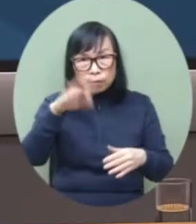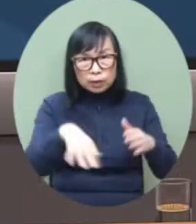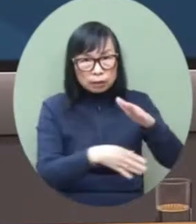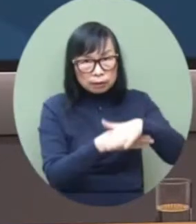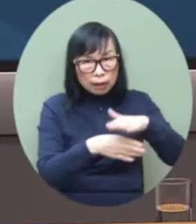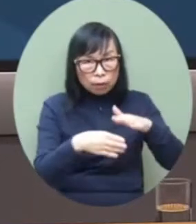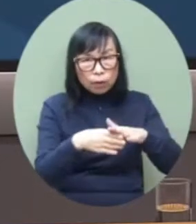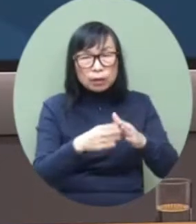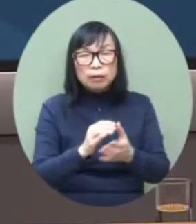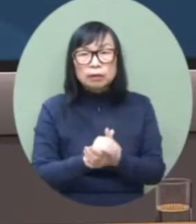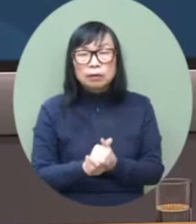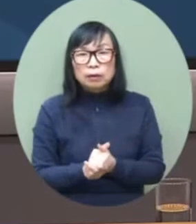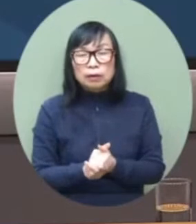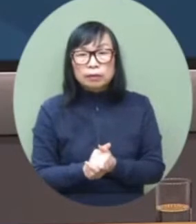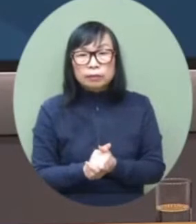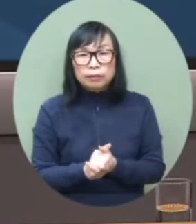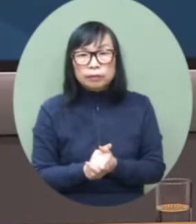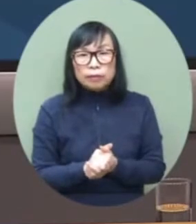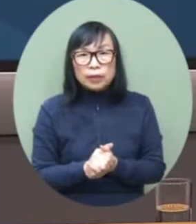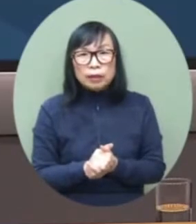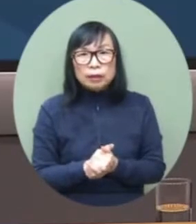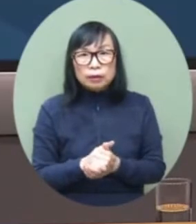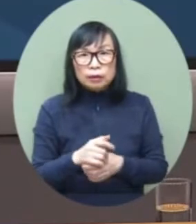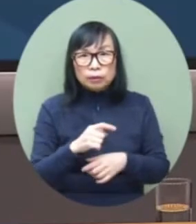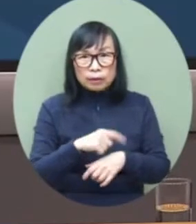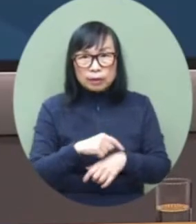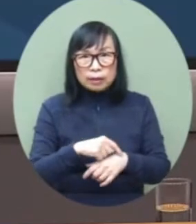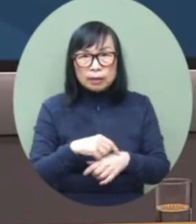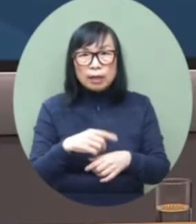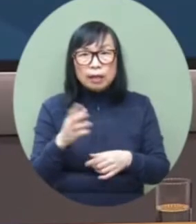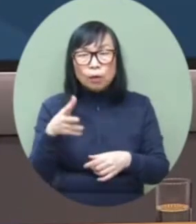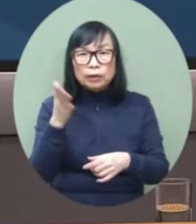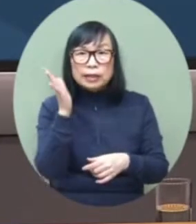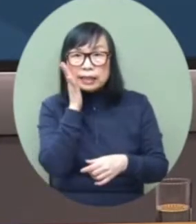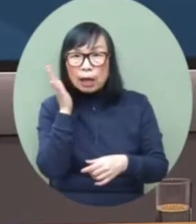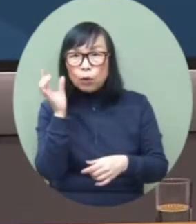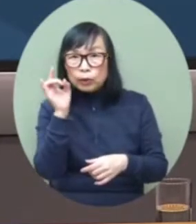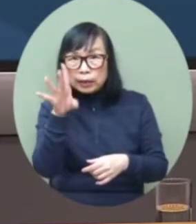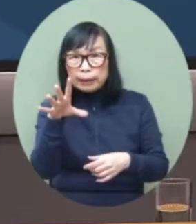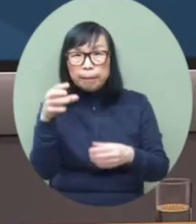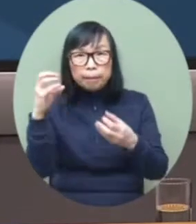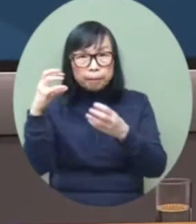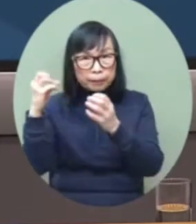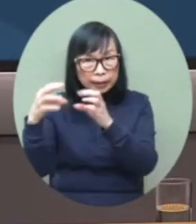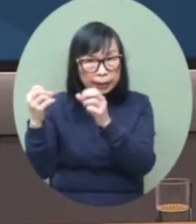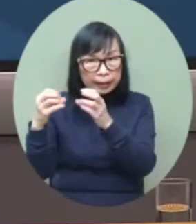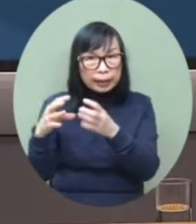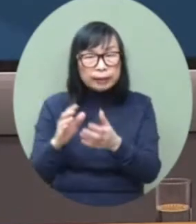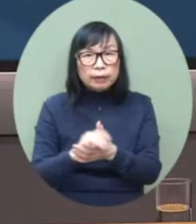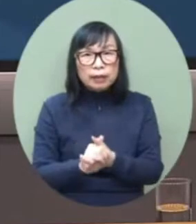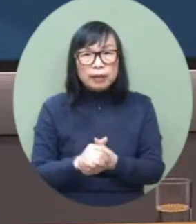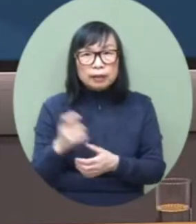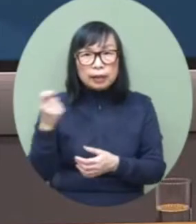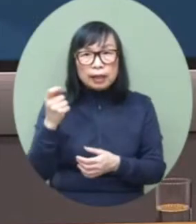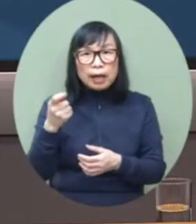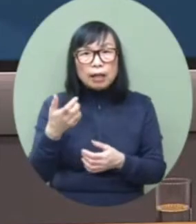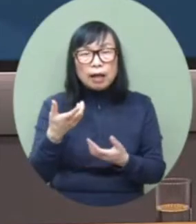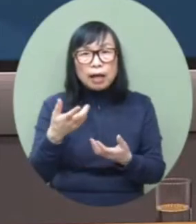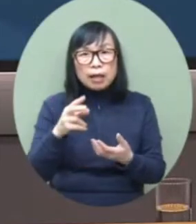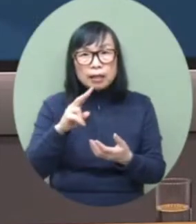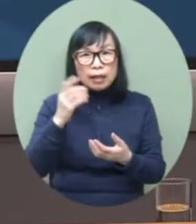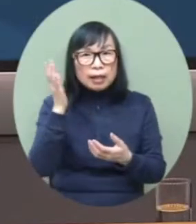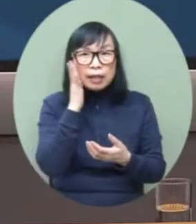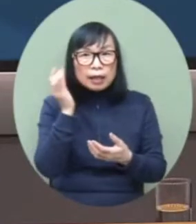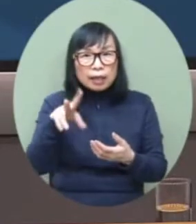identify public housing estates. Some 3,000 units have been identified. We're also working with hotels. We